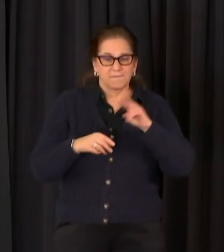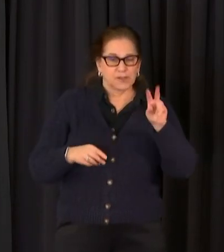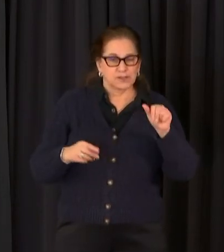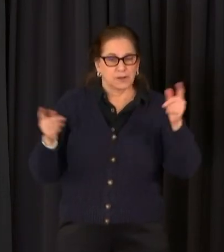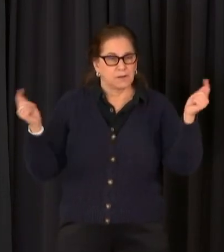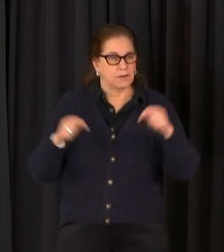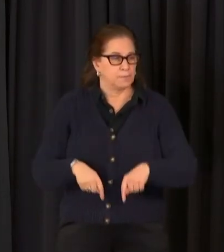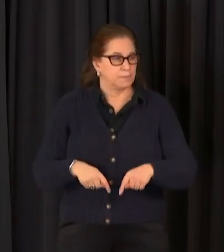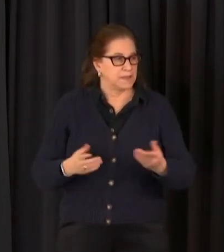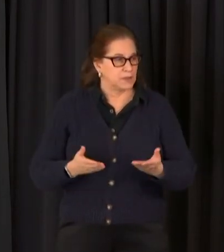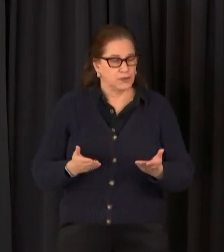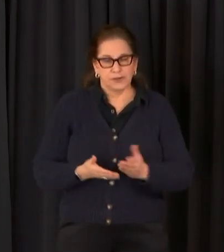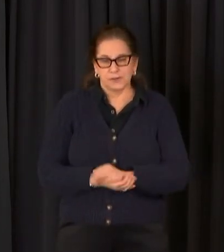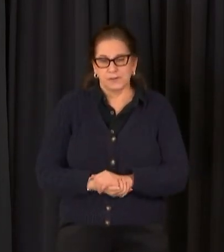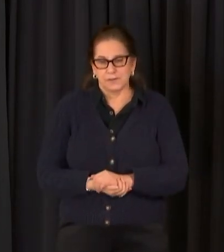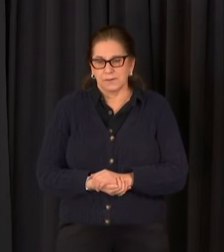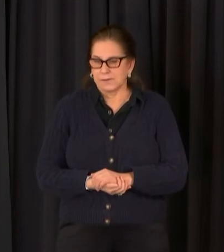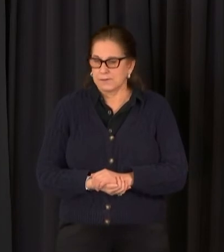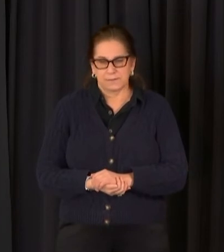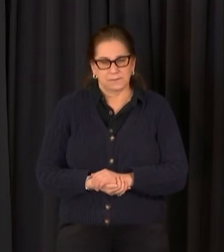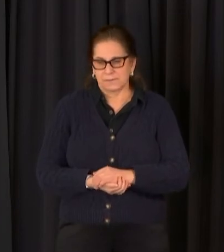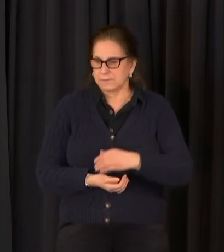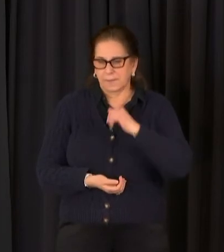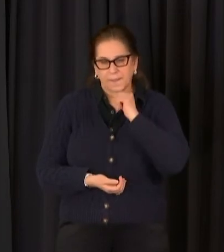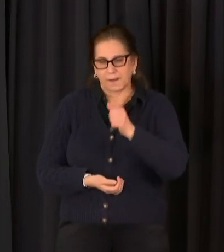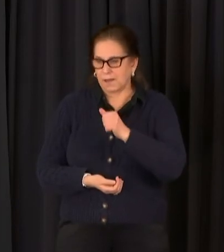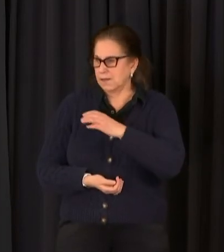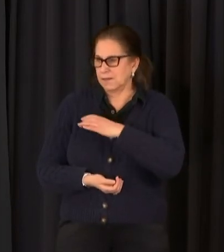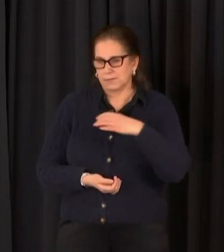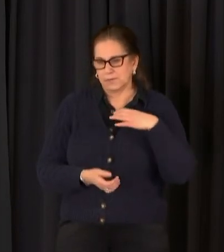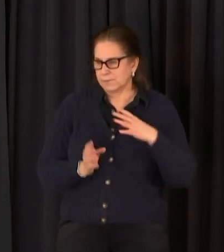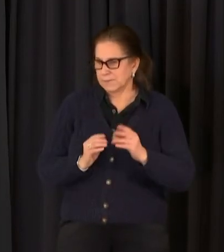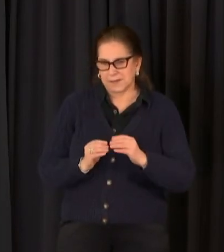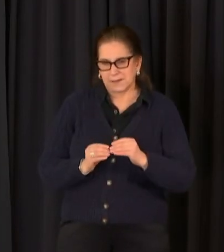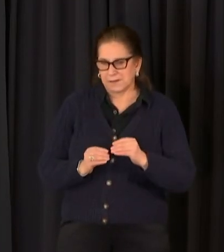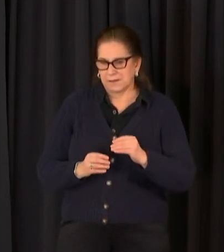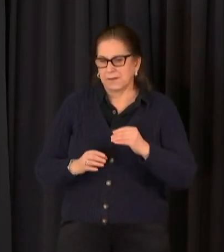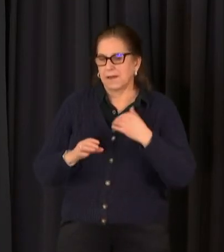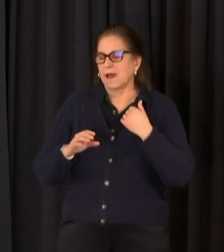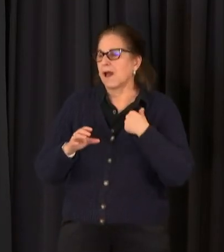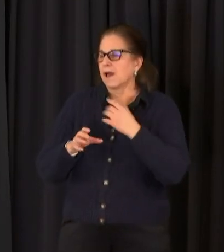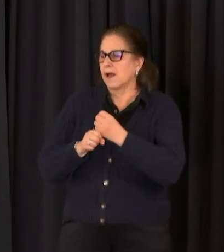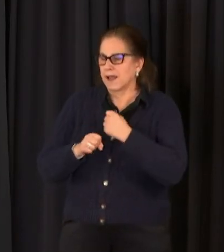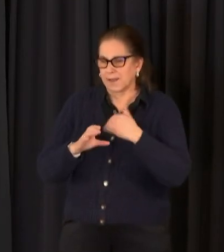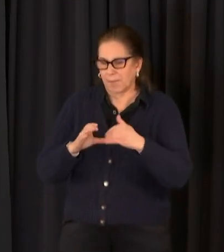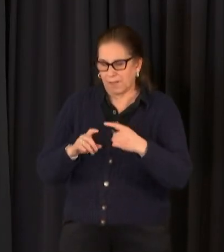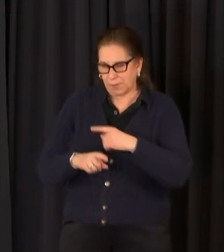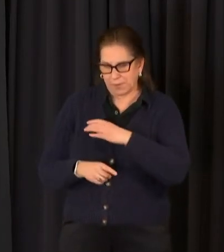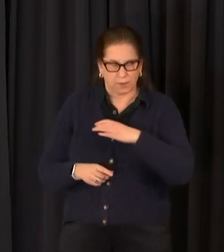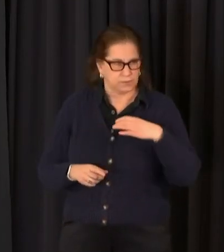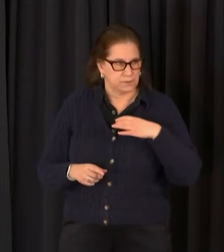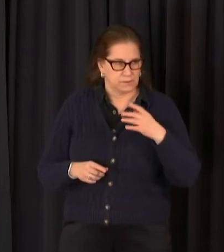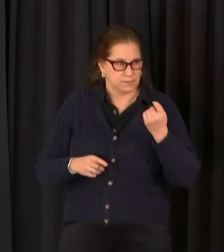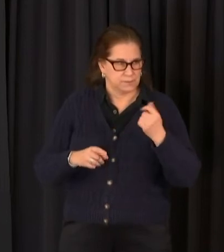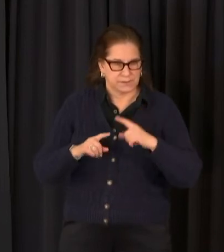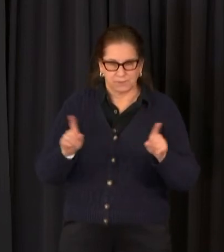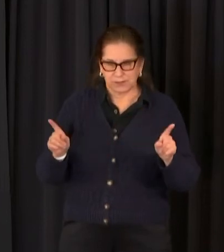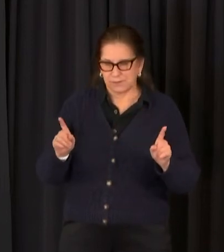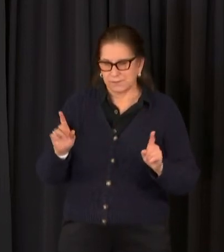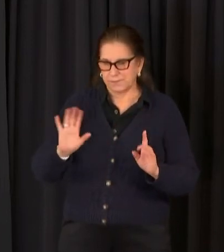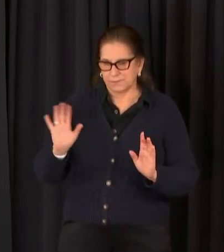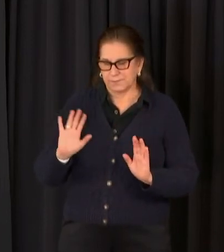who work here. Yeah, so it wasn't a council call. I think there's been some emails from a council member on the topic, and that council member also